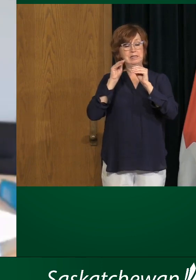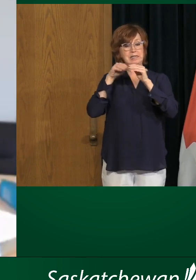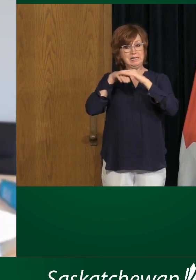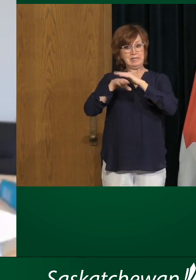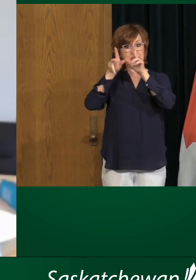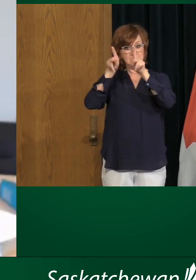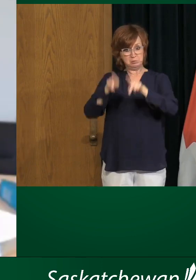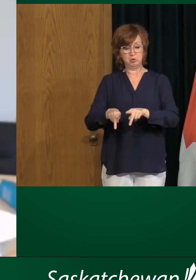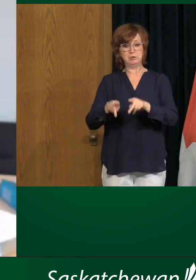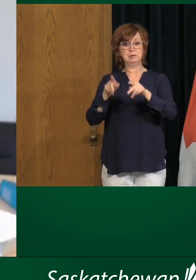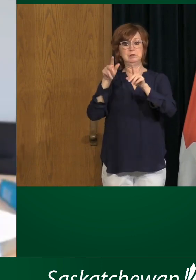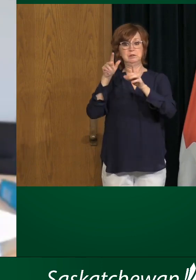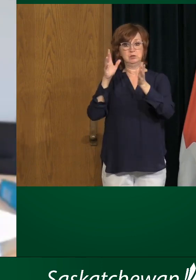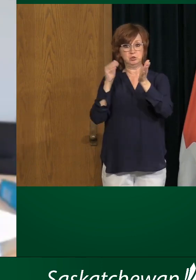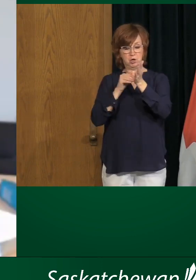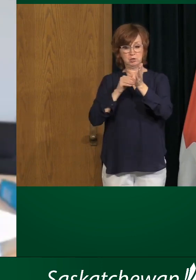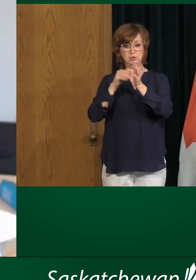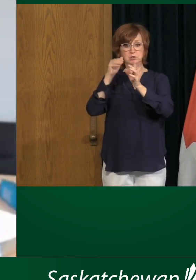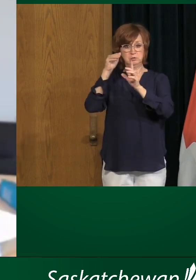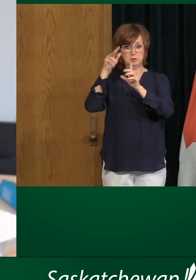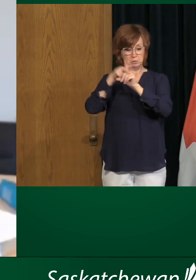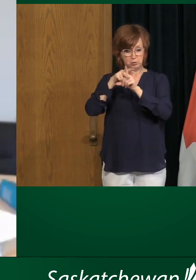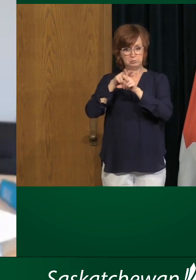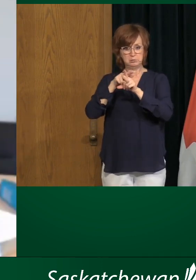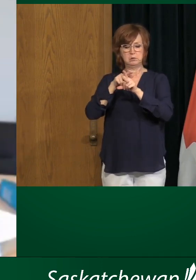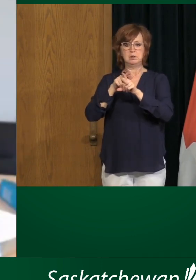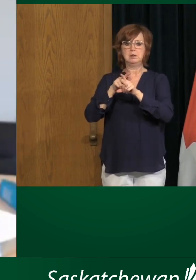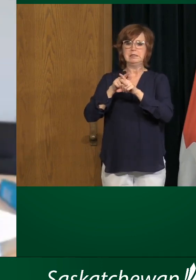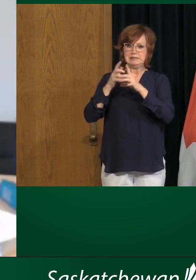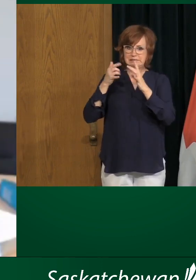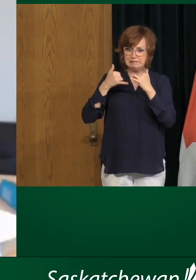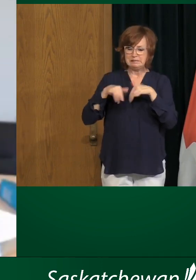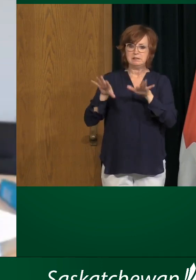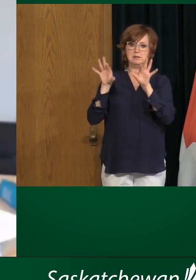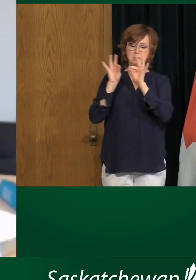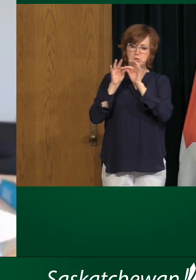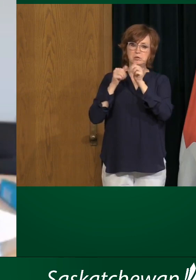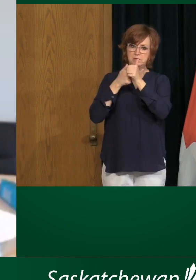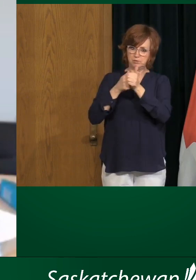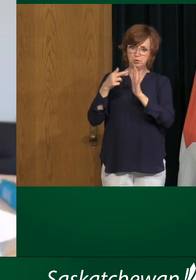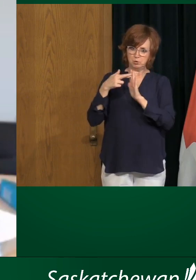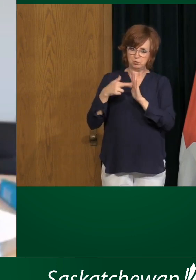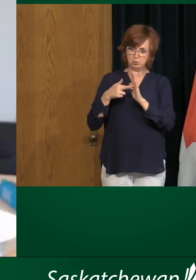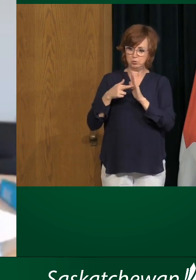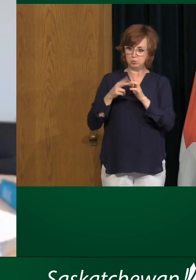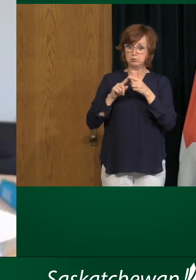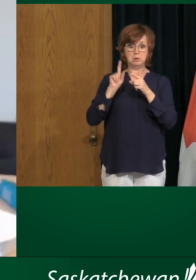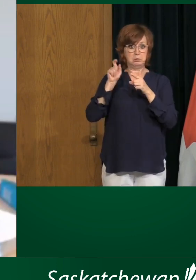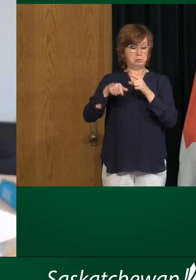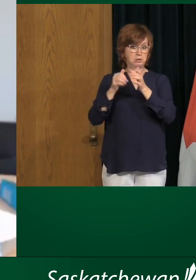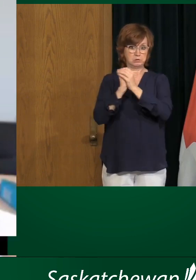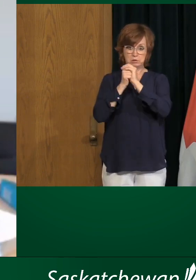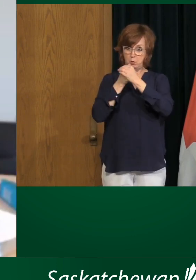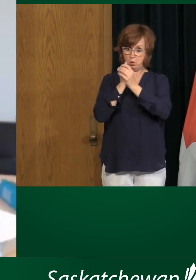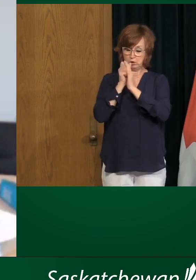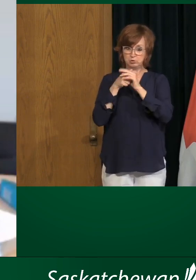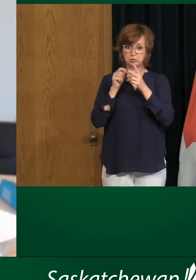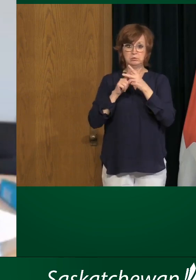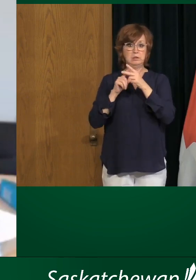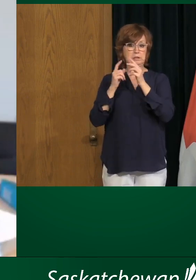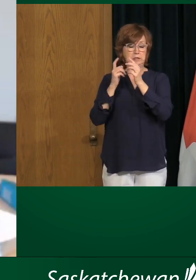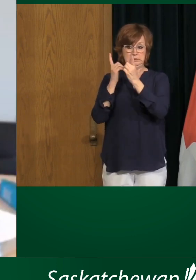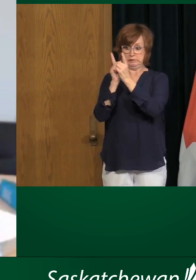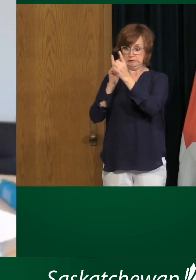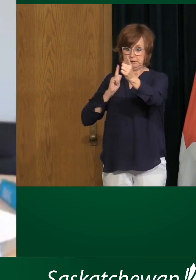we all continue to practice the fundamentals of physical distancing, proper hand hygiene, and limiting contact with